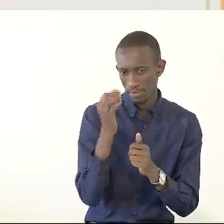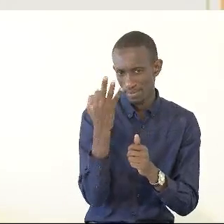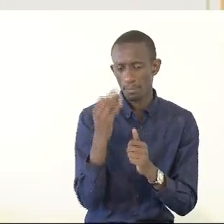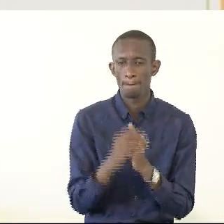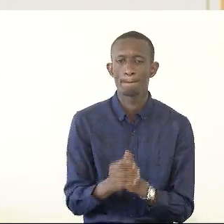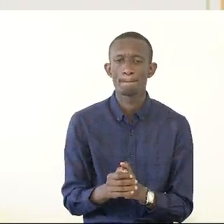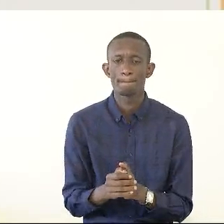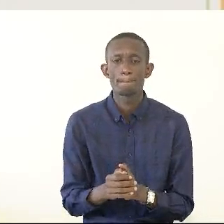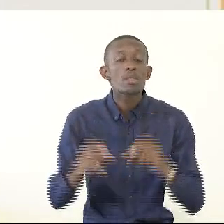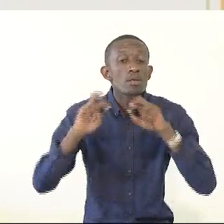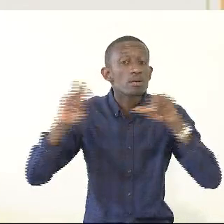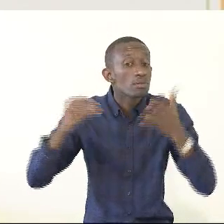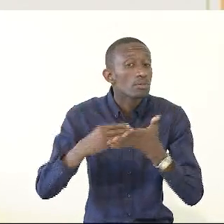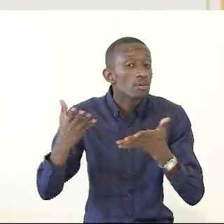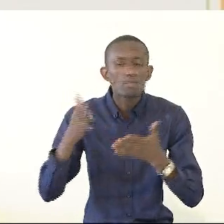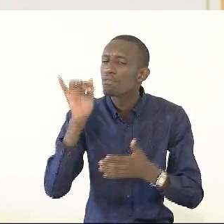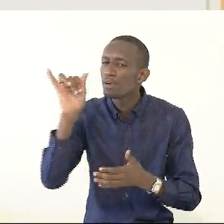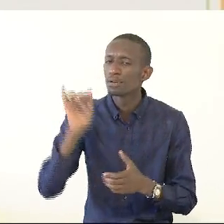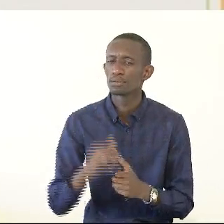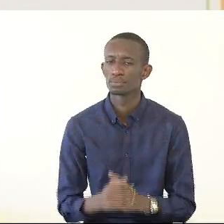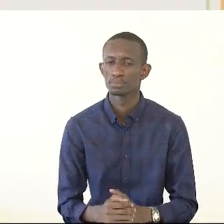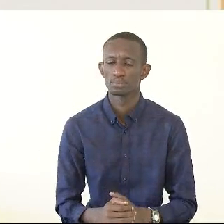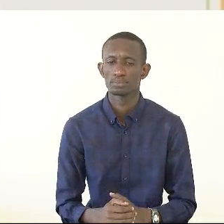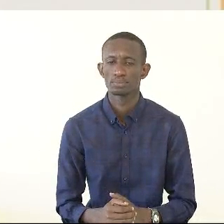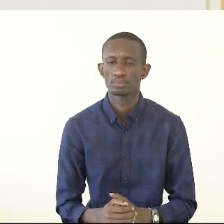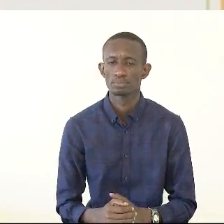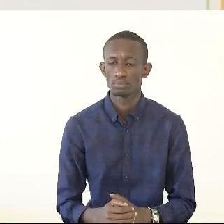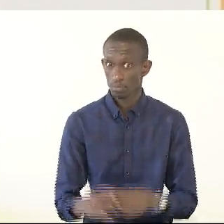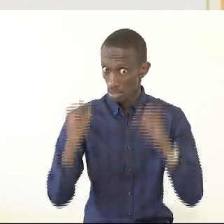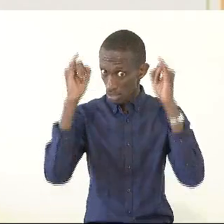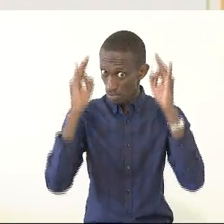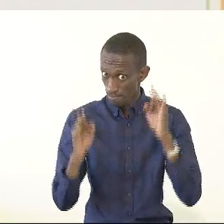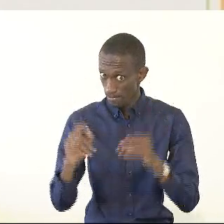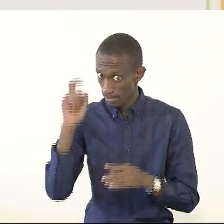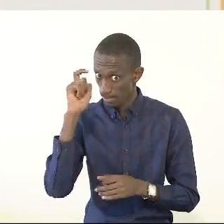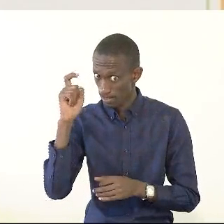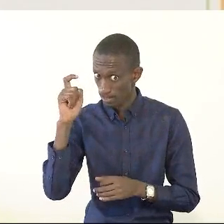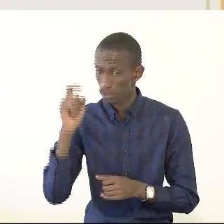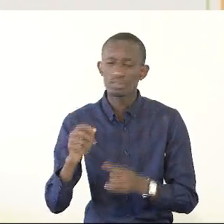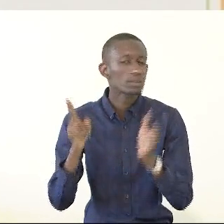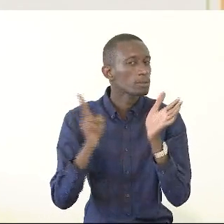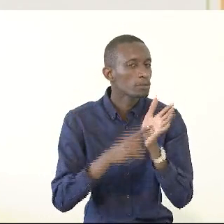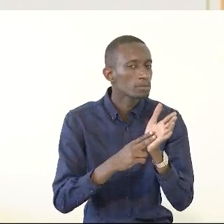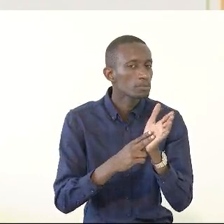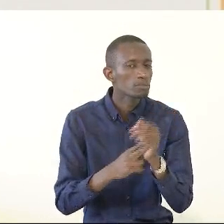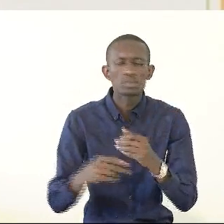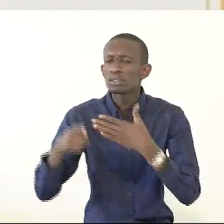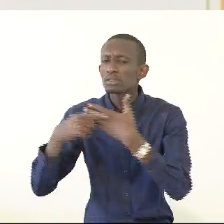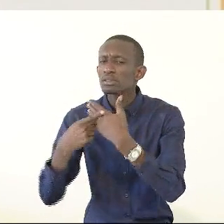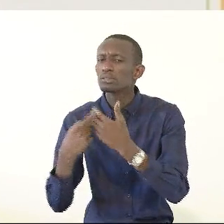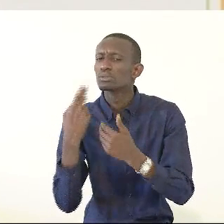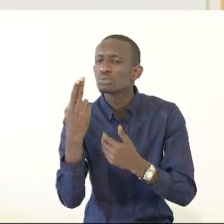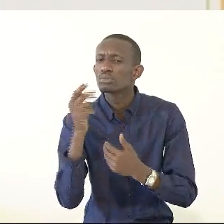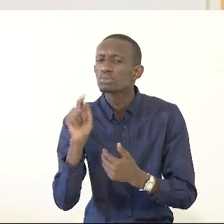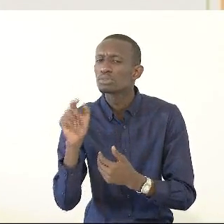to find the value of y if x equals negative